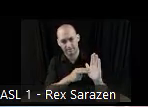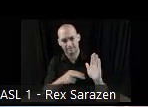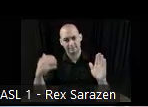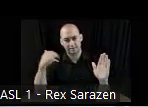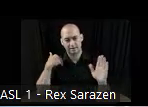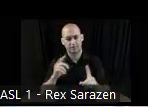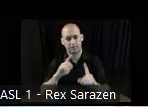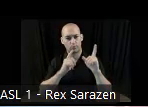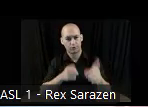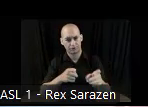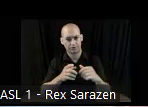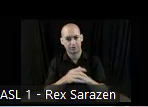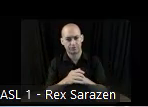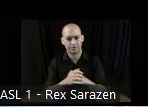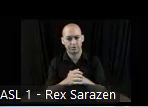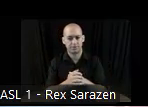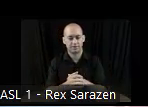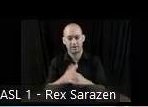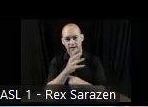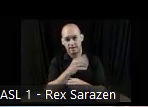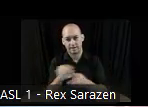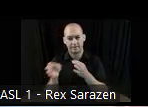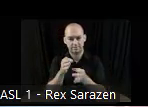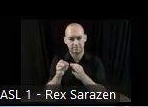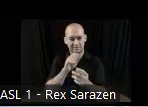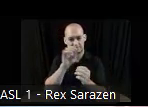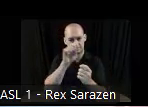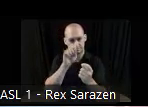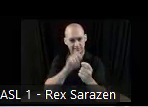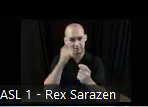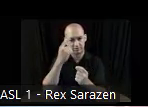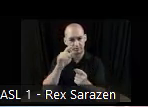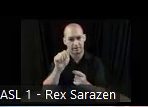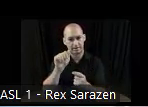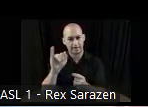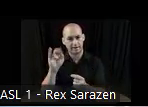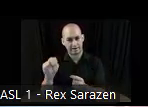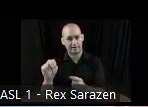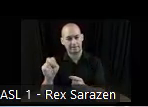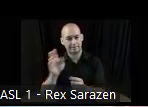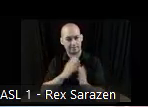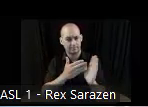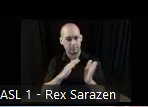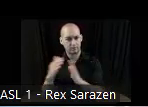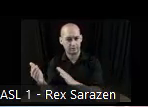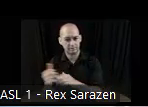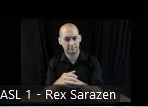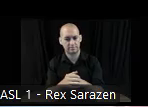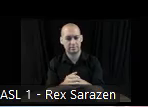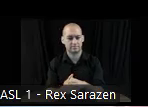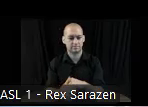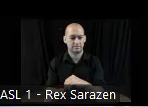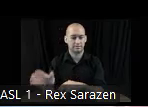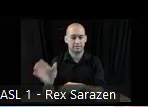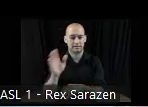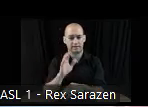order, and some definitions that are specific to AN communities. And then also